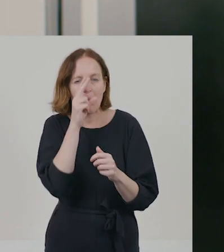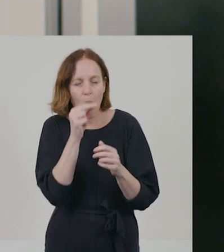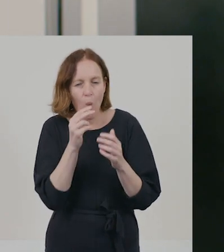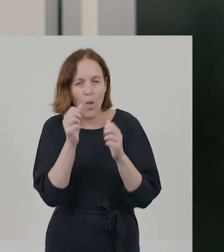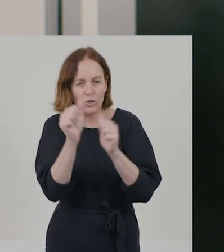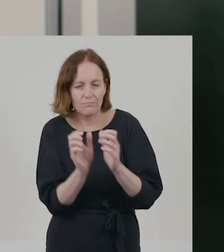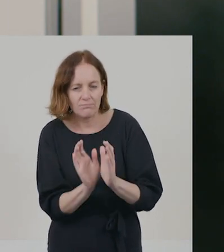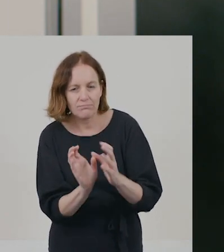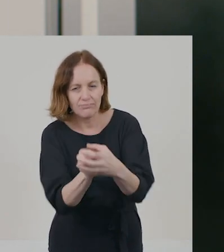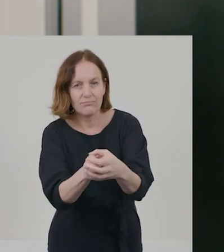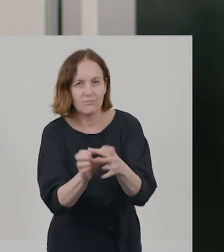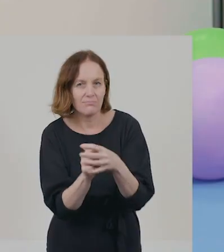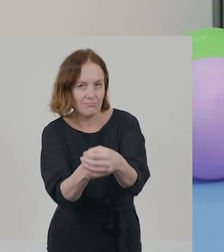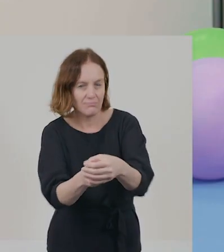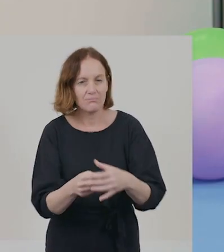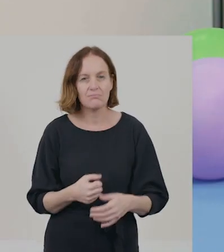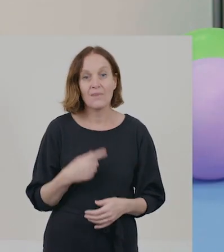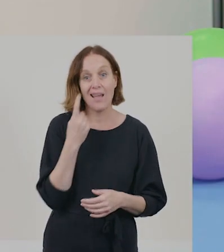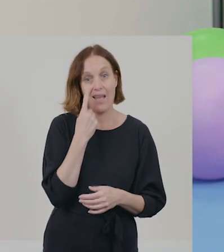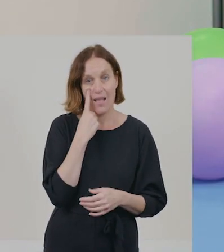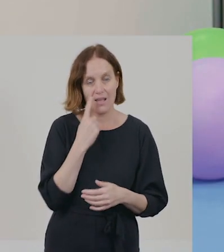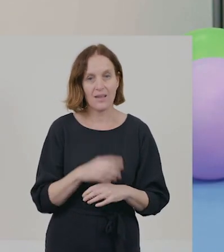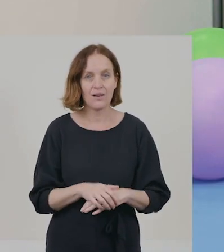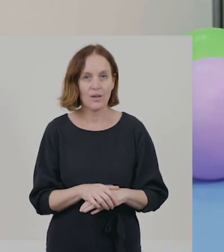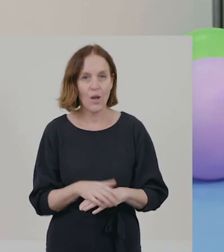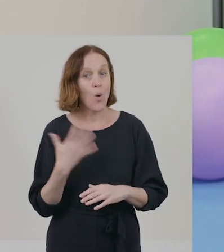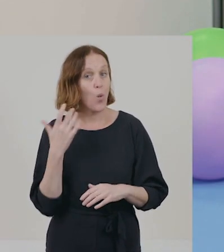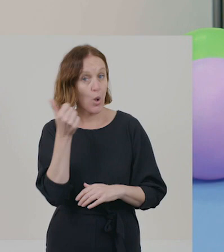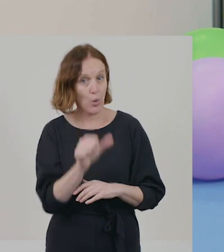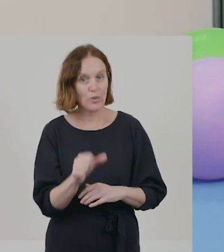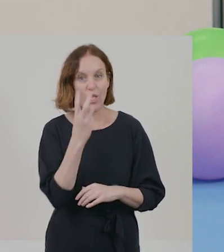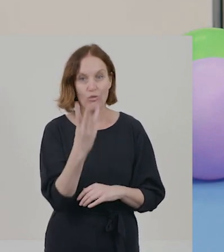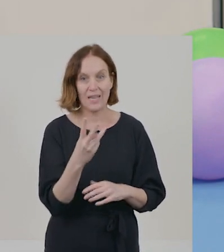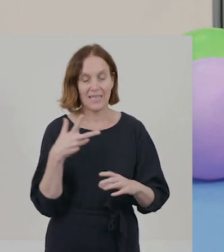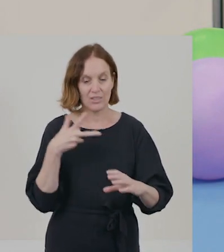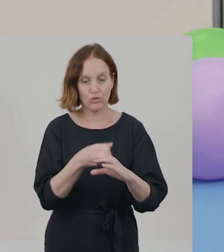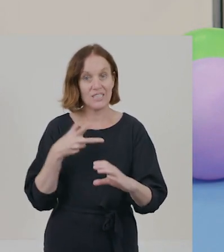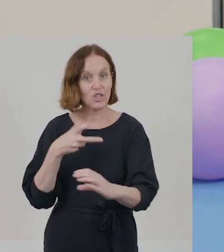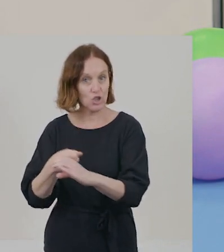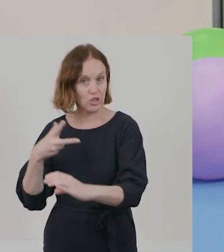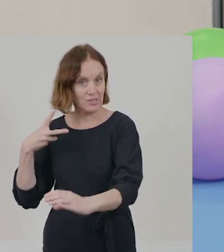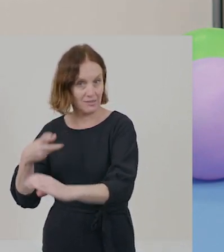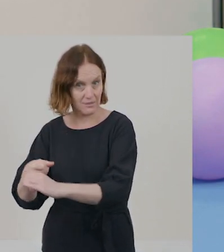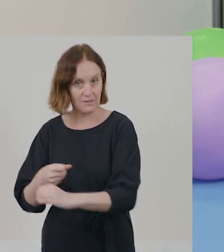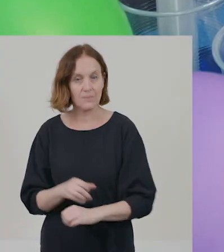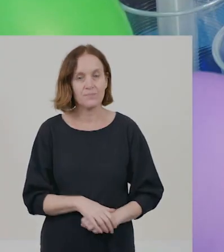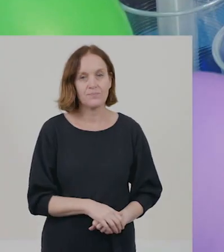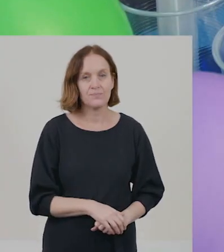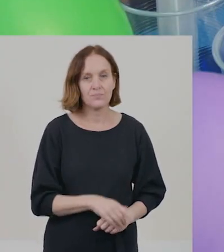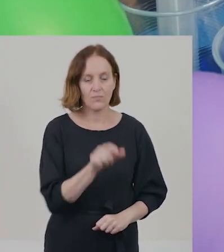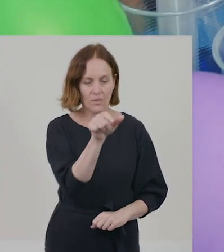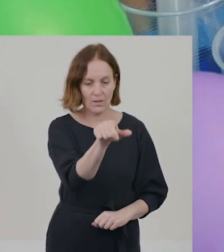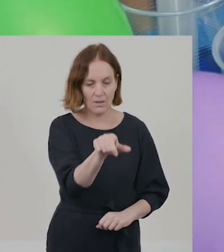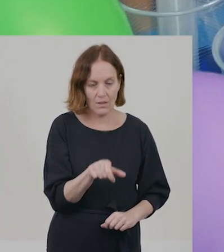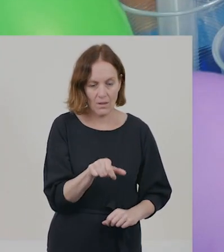smaller space when pressure is applied. To observe this property, we will use 3 syringes. Now